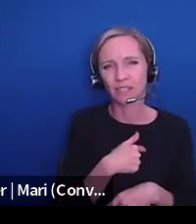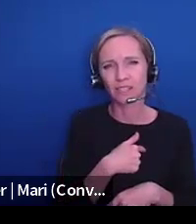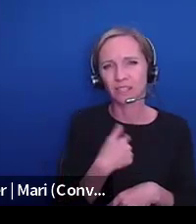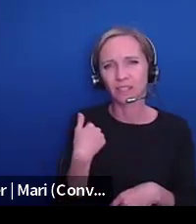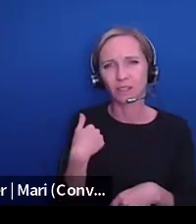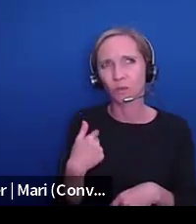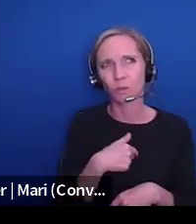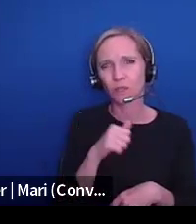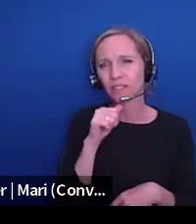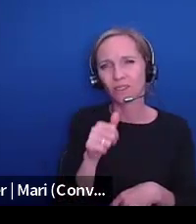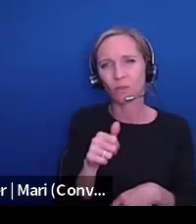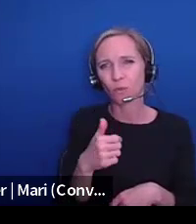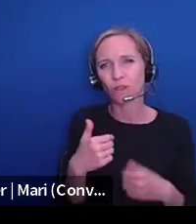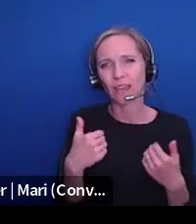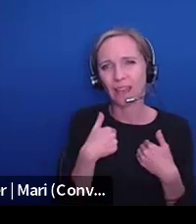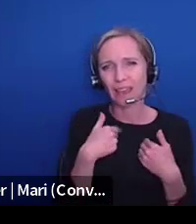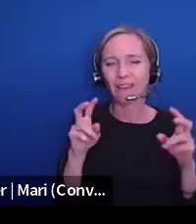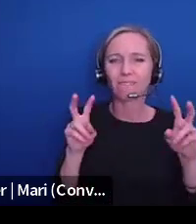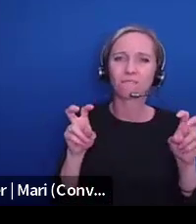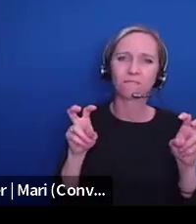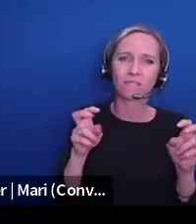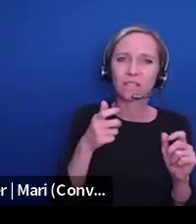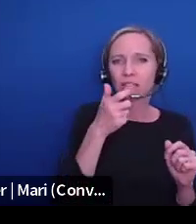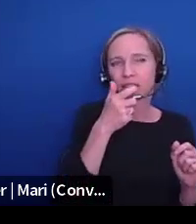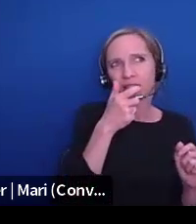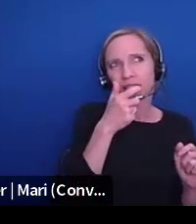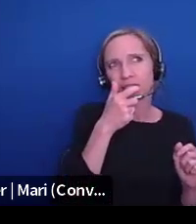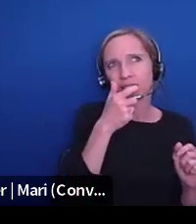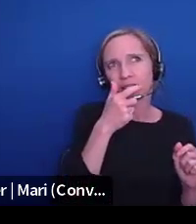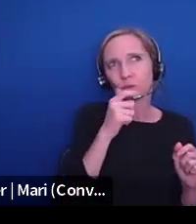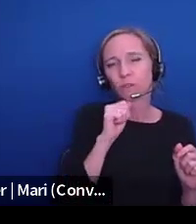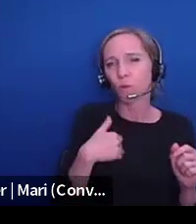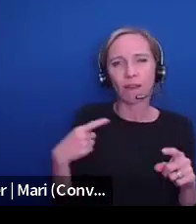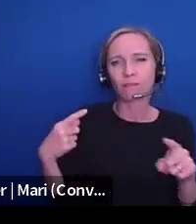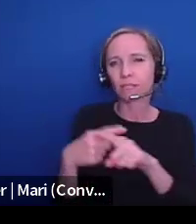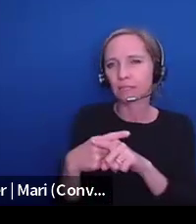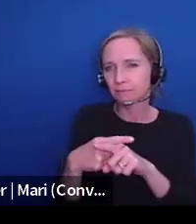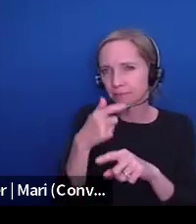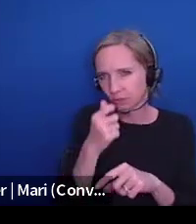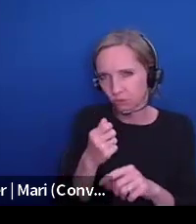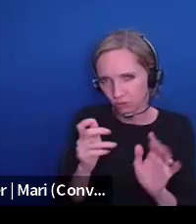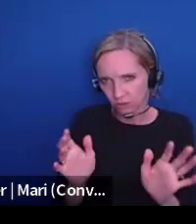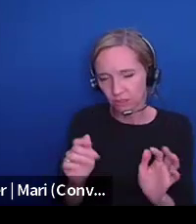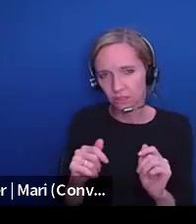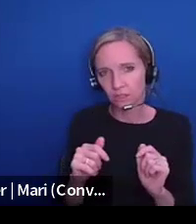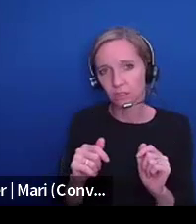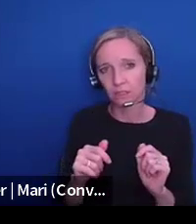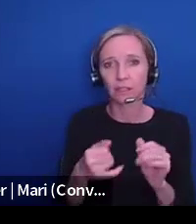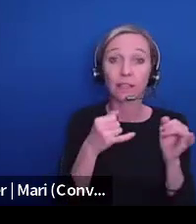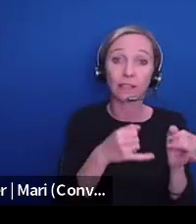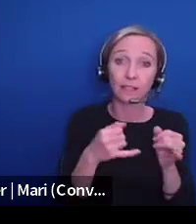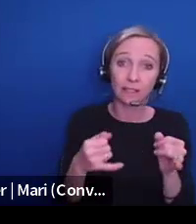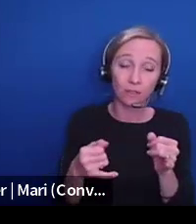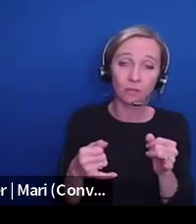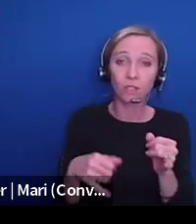don't have groups. We don't have interests that are not. So we don't have individual or group interests